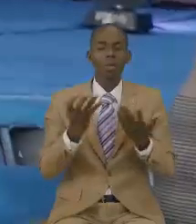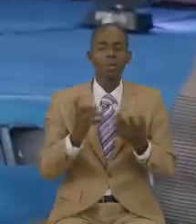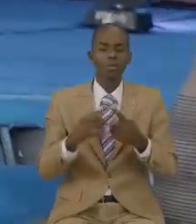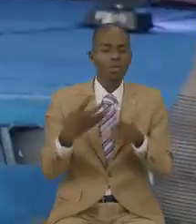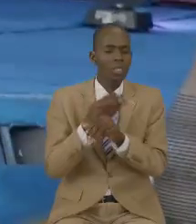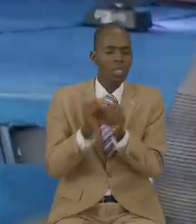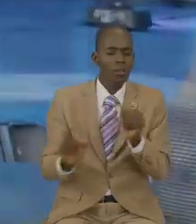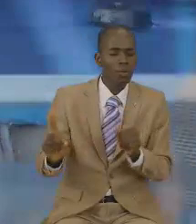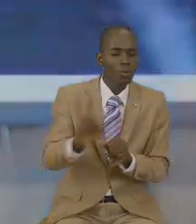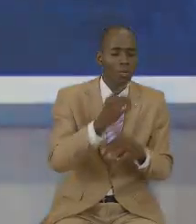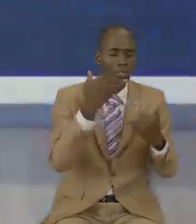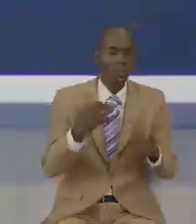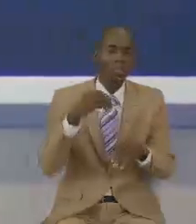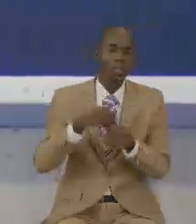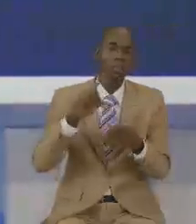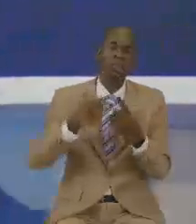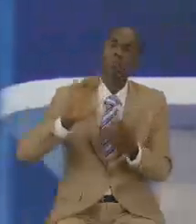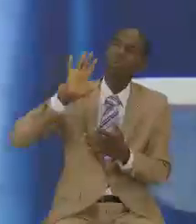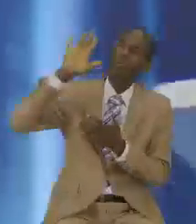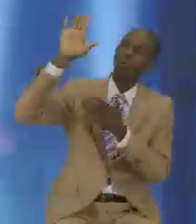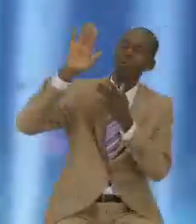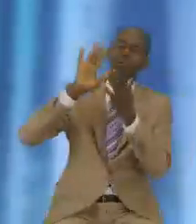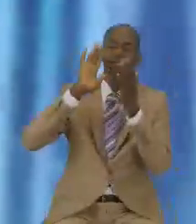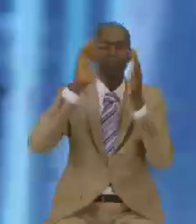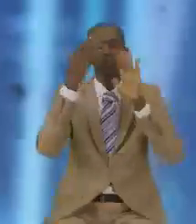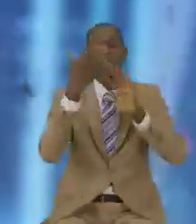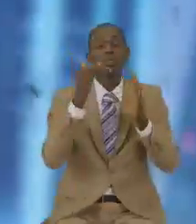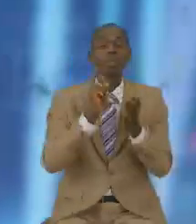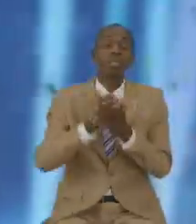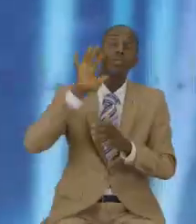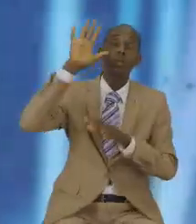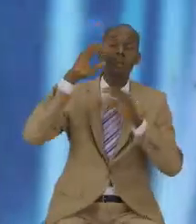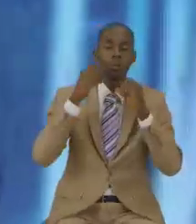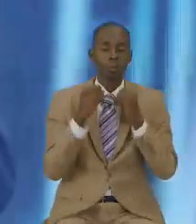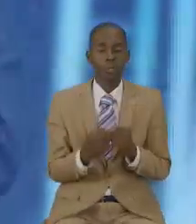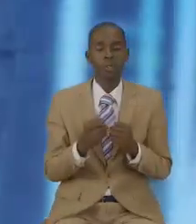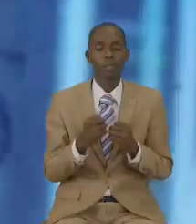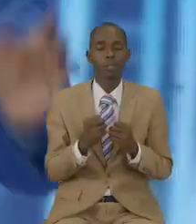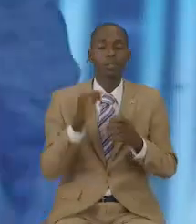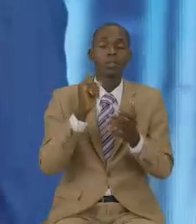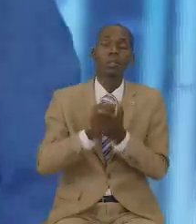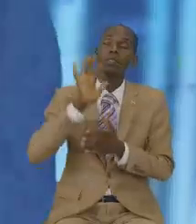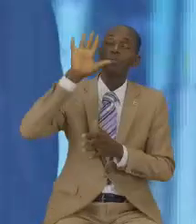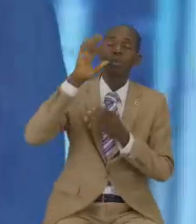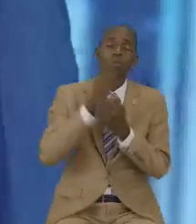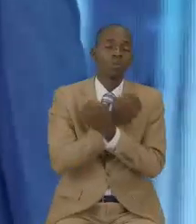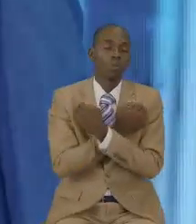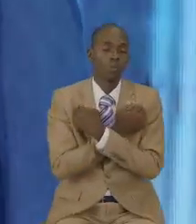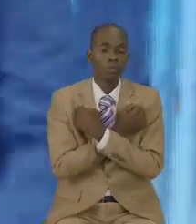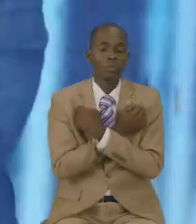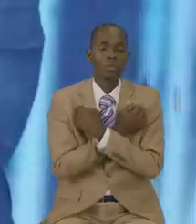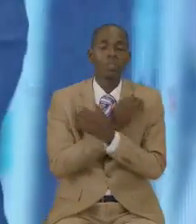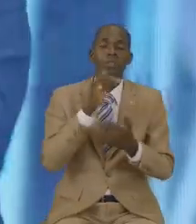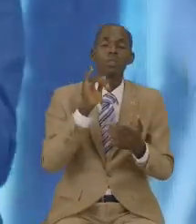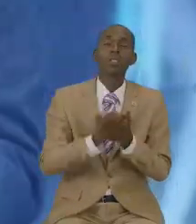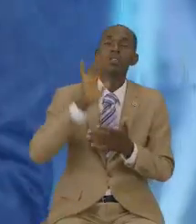now into your very presence, that your power, that your love, that